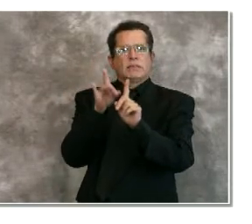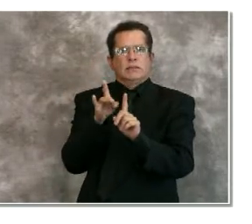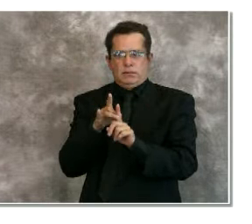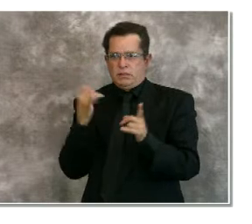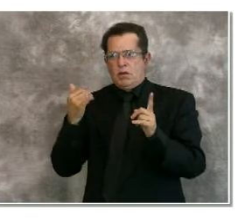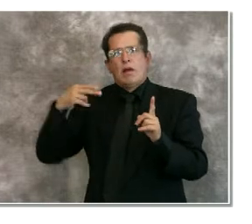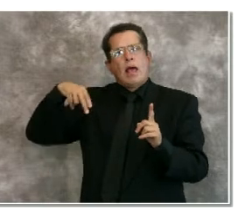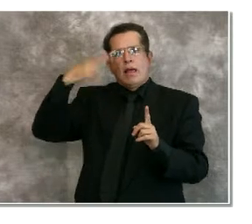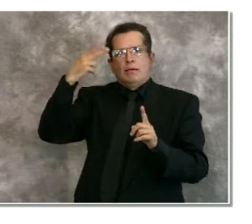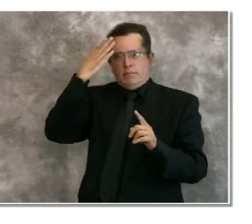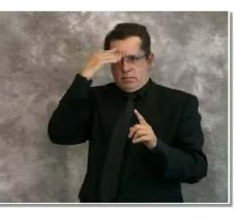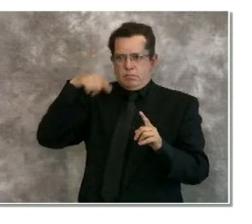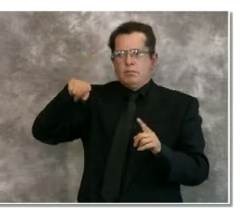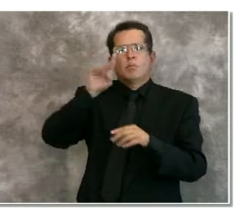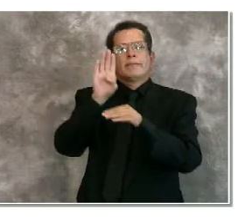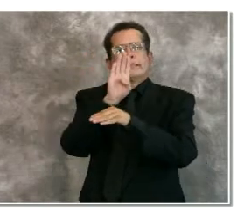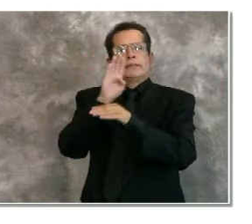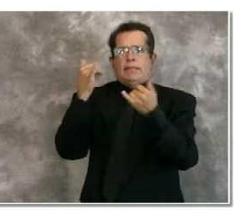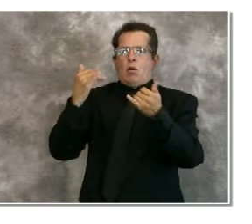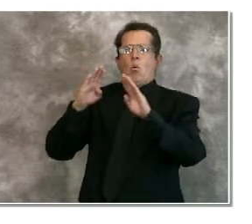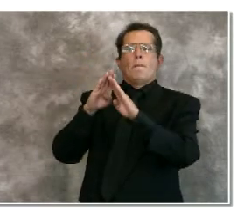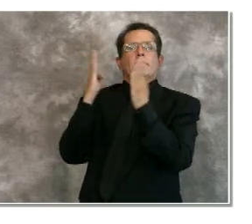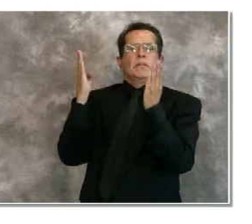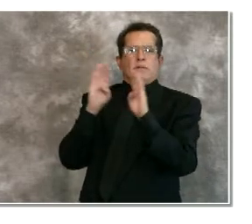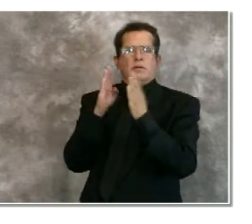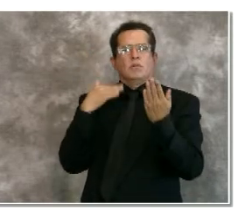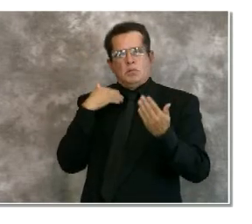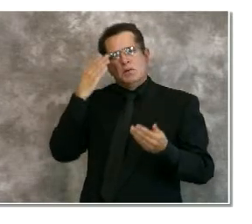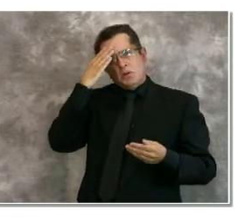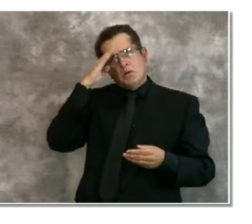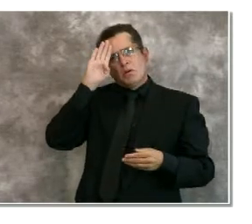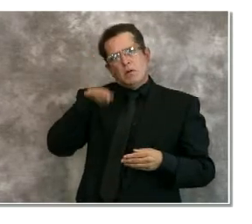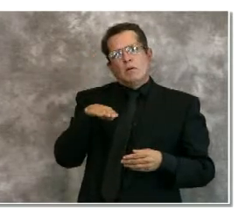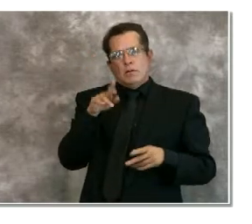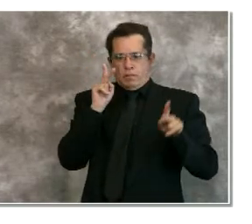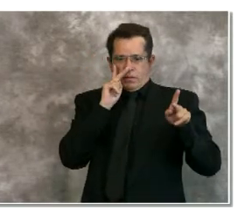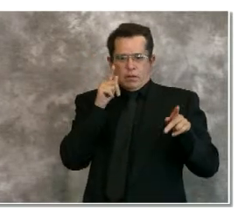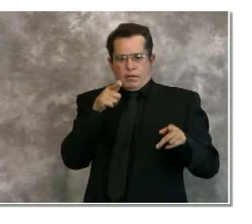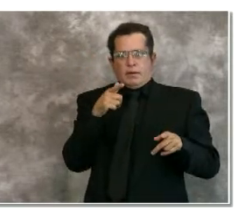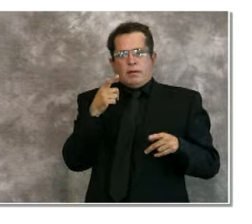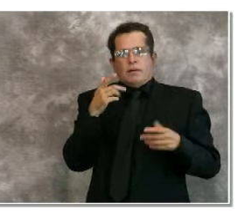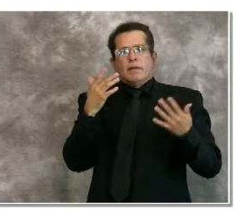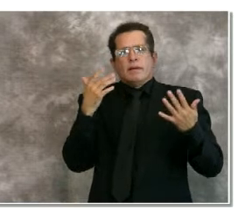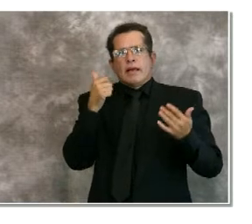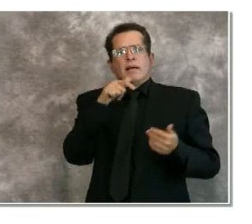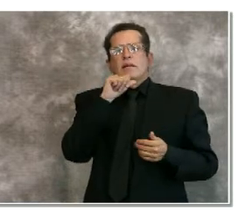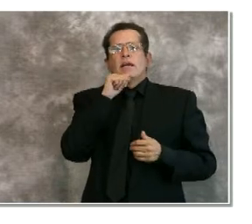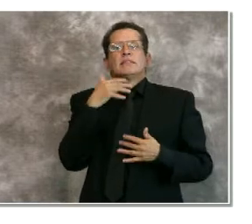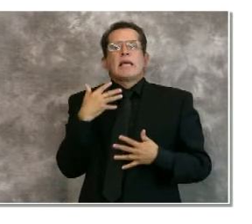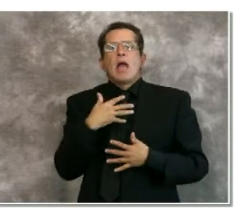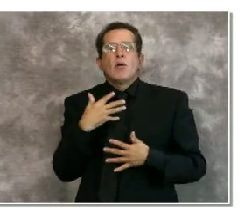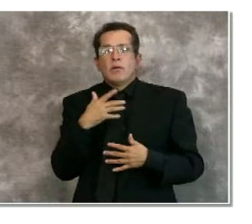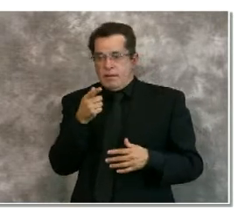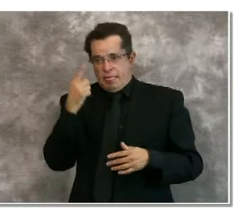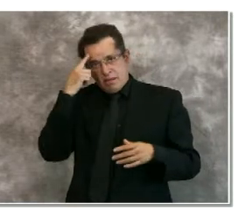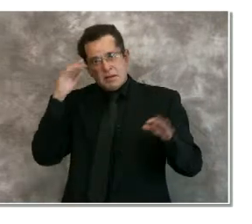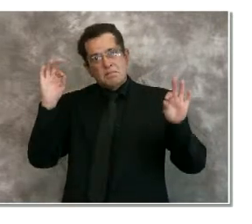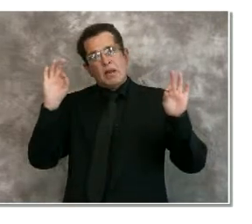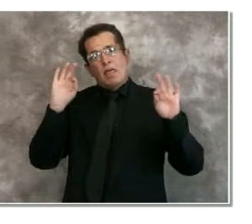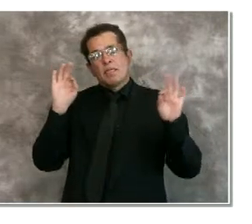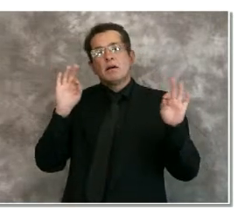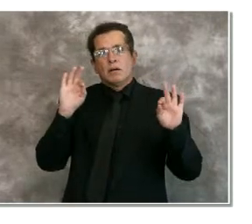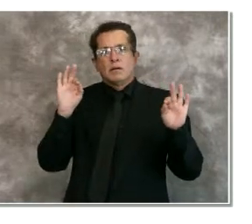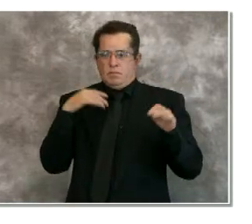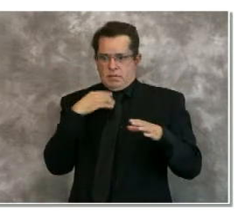as various businesses open up. We recognize that many people are losing fear of the virus, and we are getting